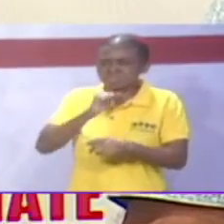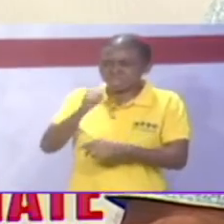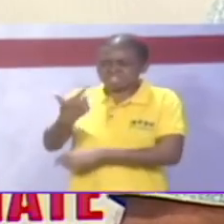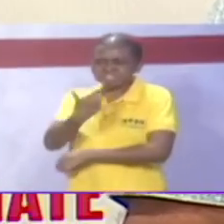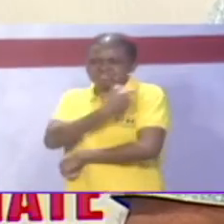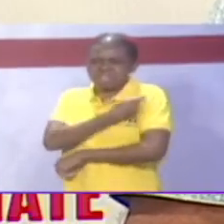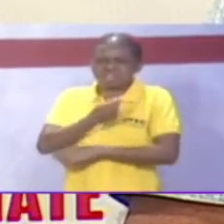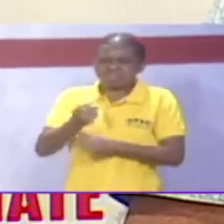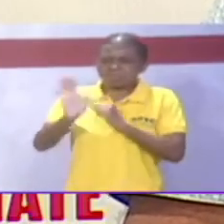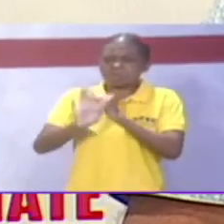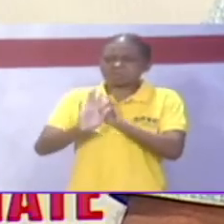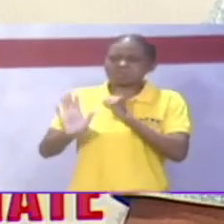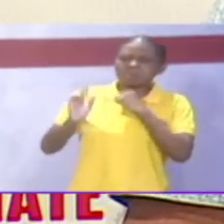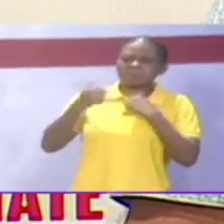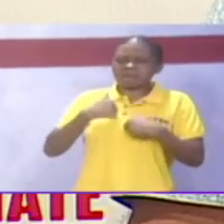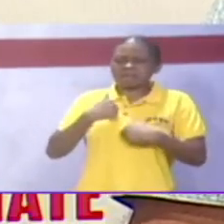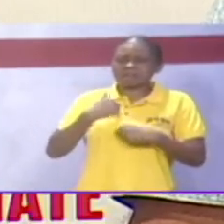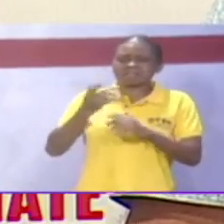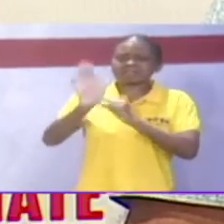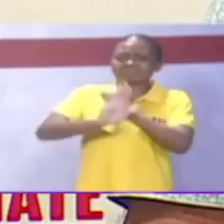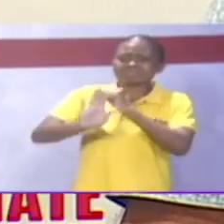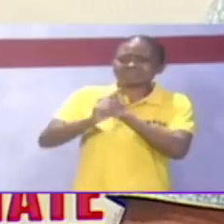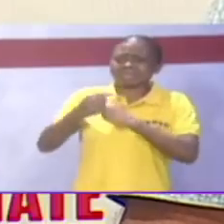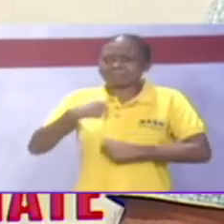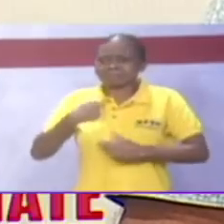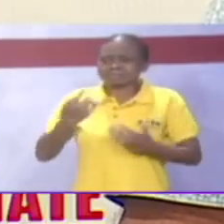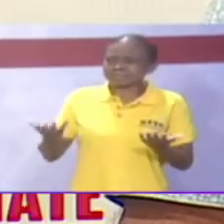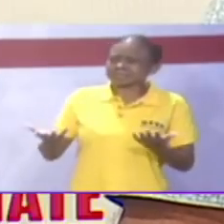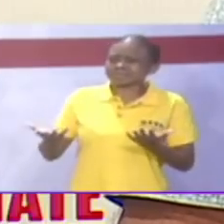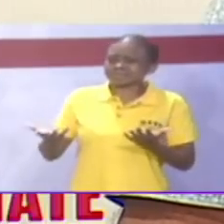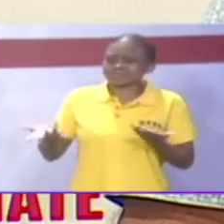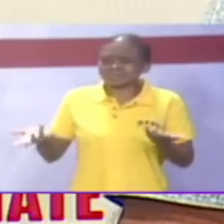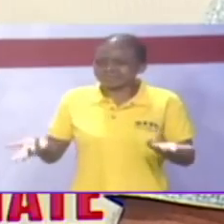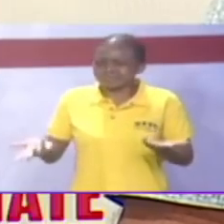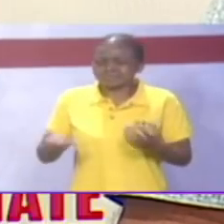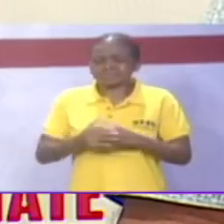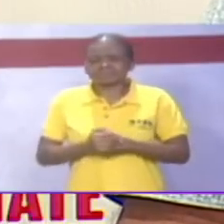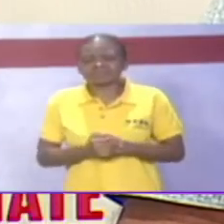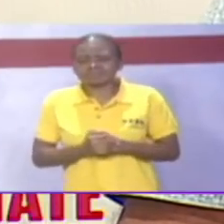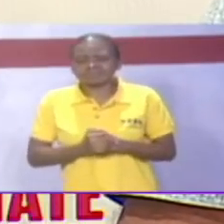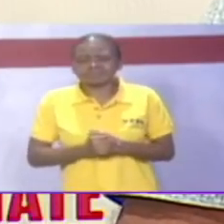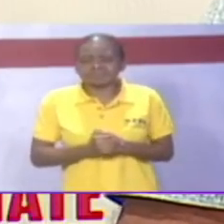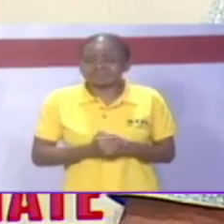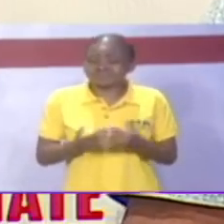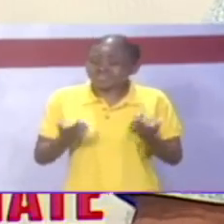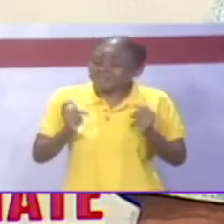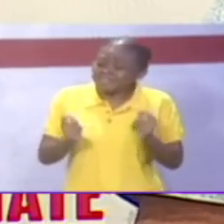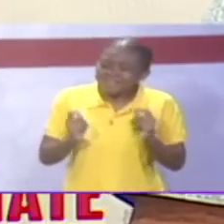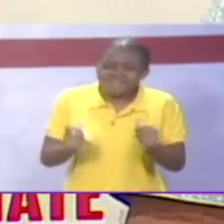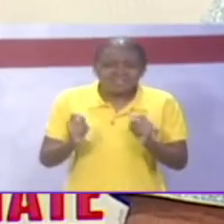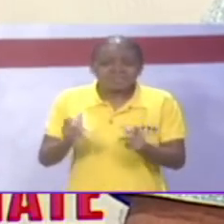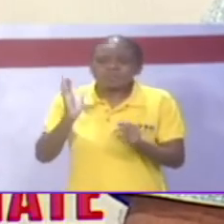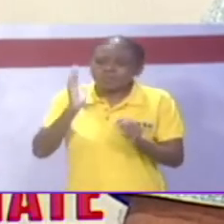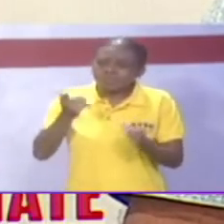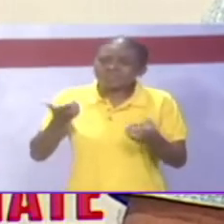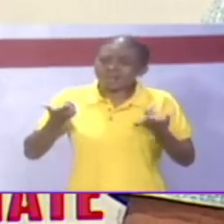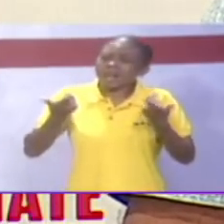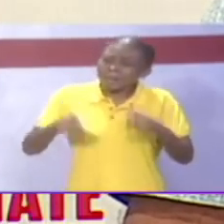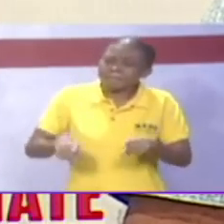do this thing, is the quicker we'll get back to being almost normal in our